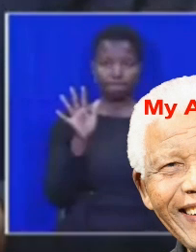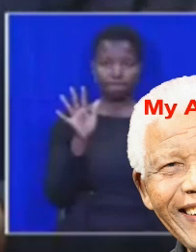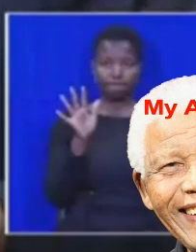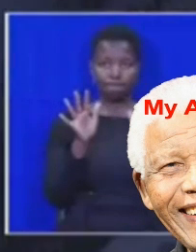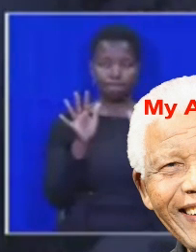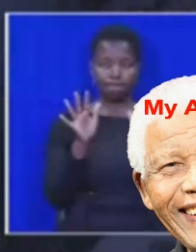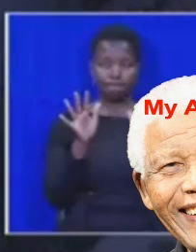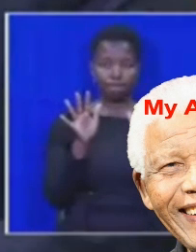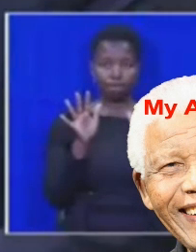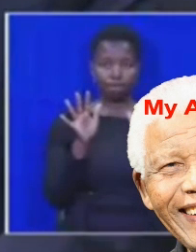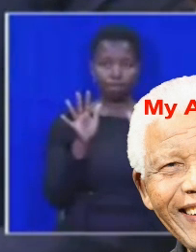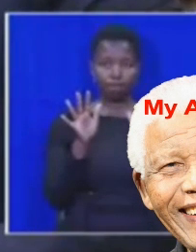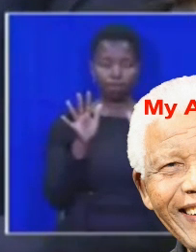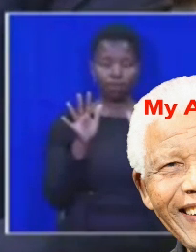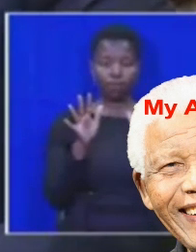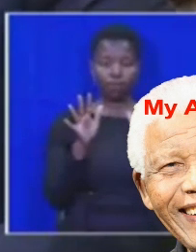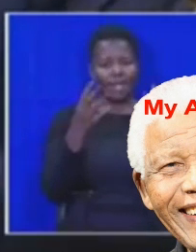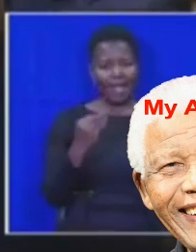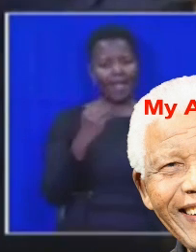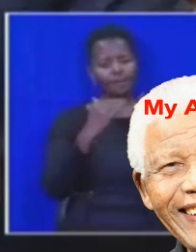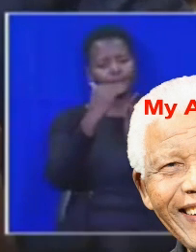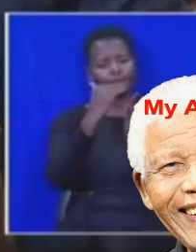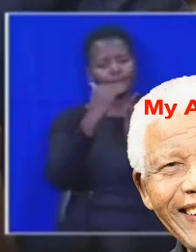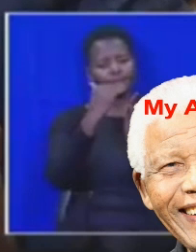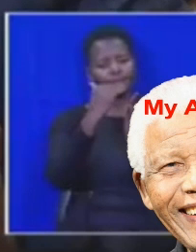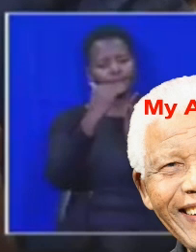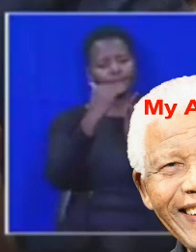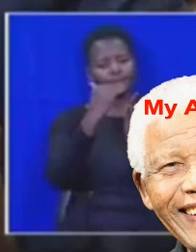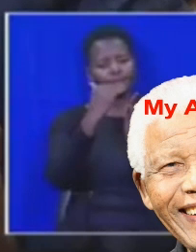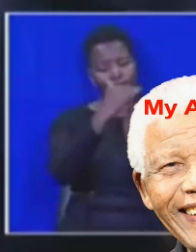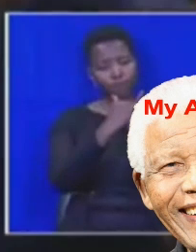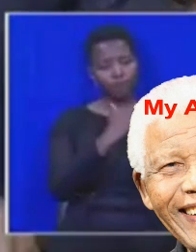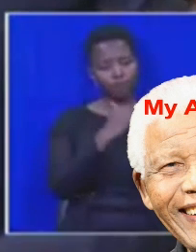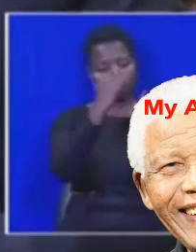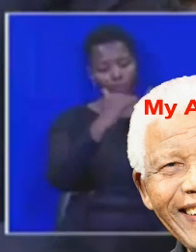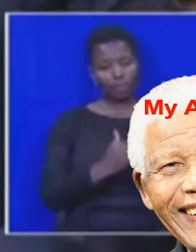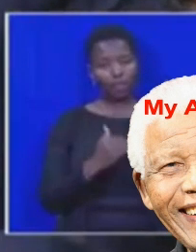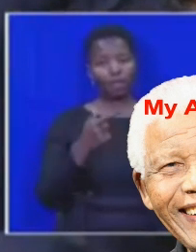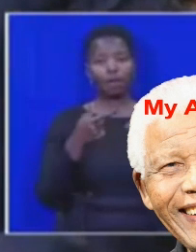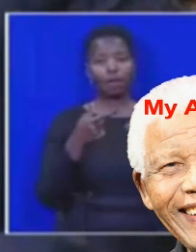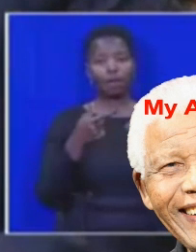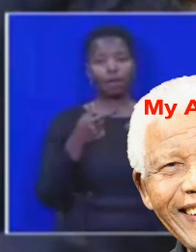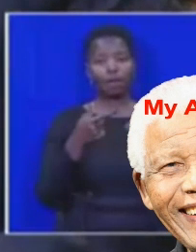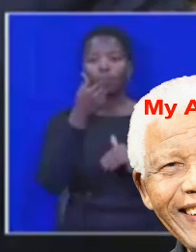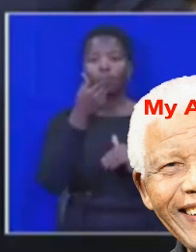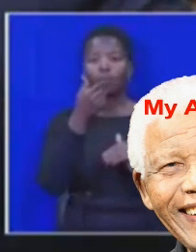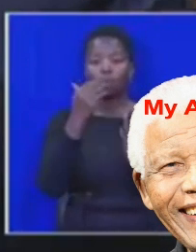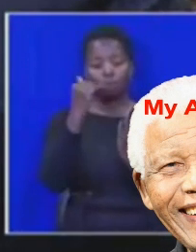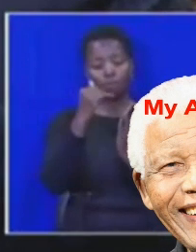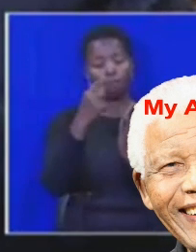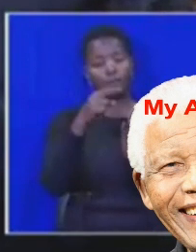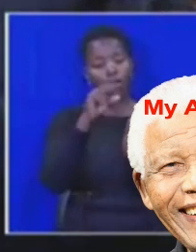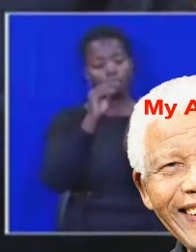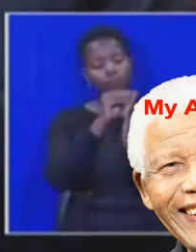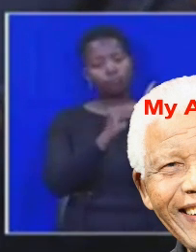And there are items that were counted by the public protector who did not